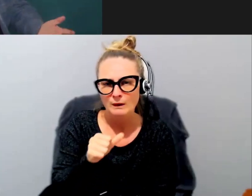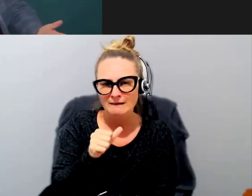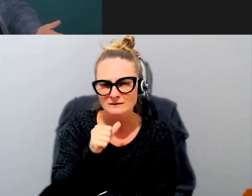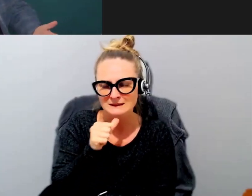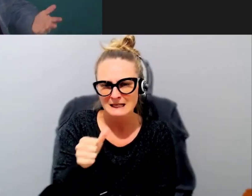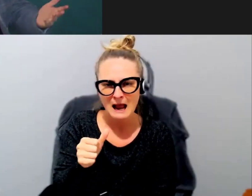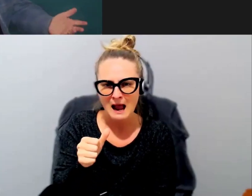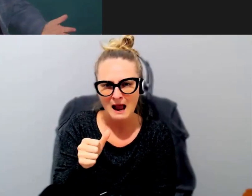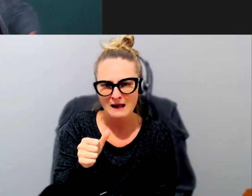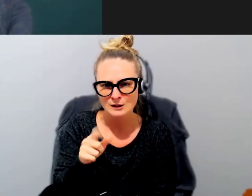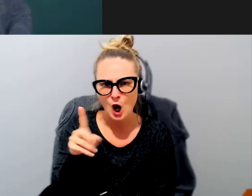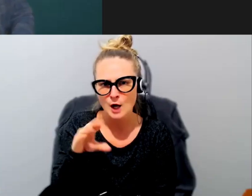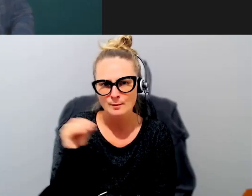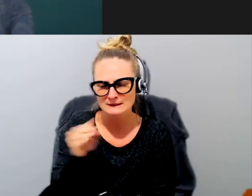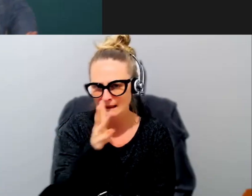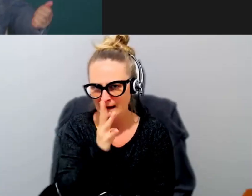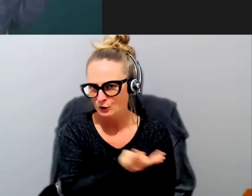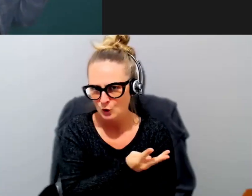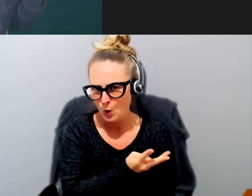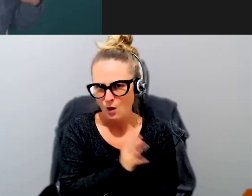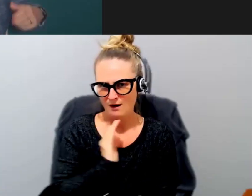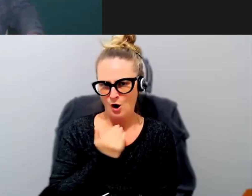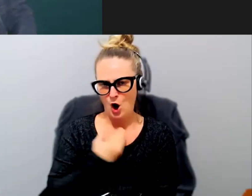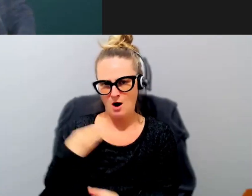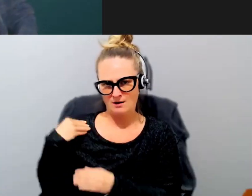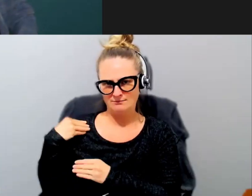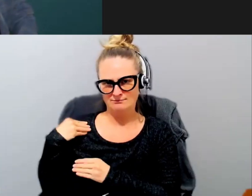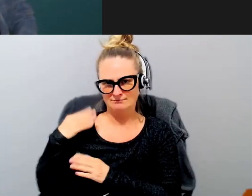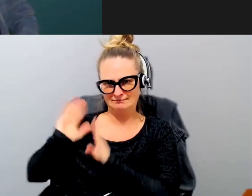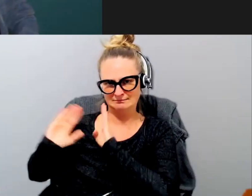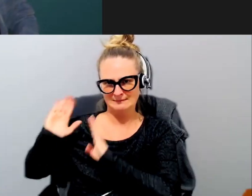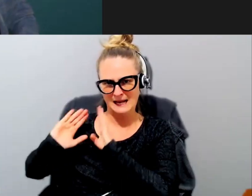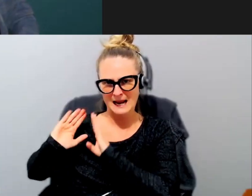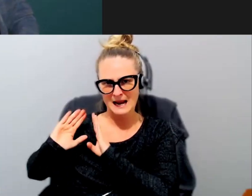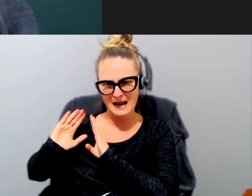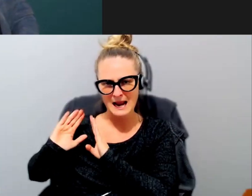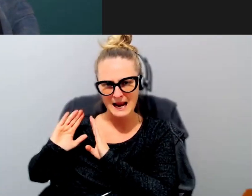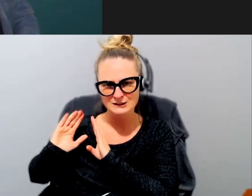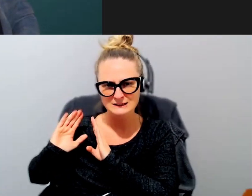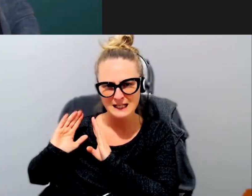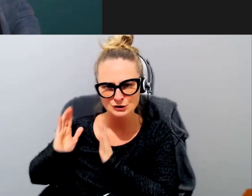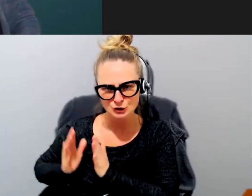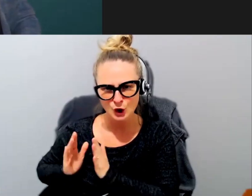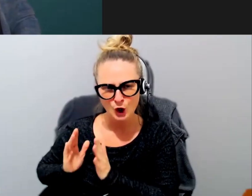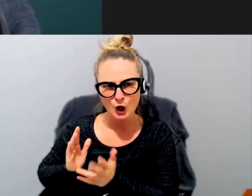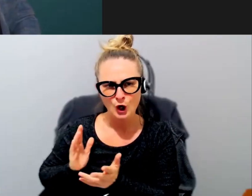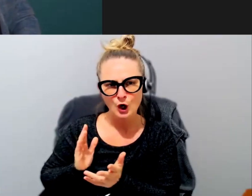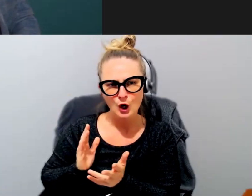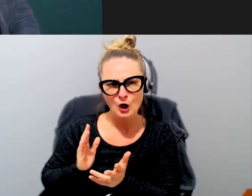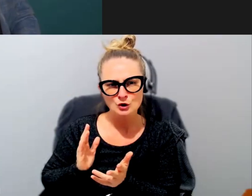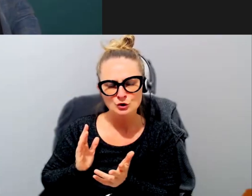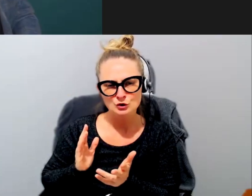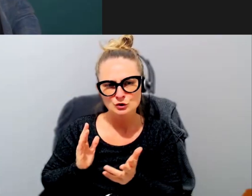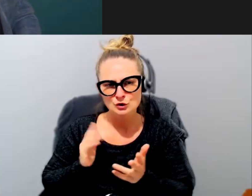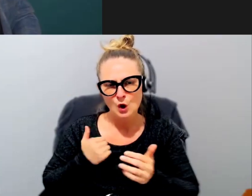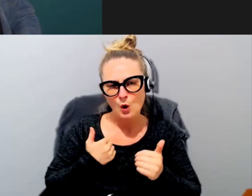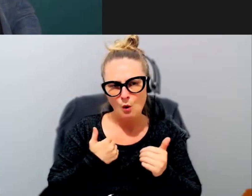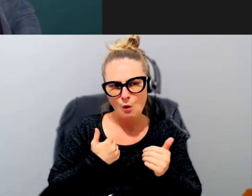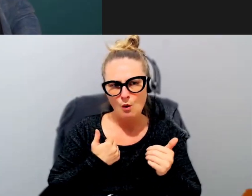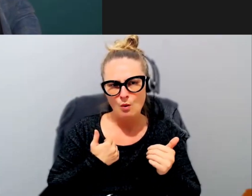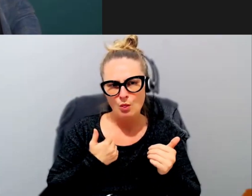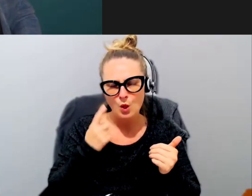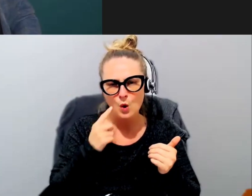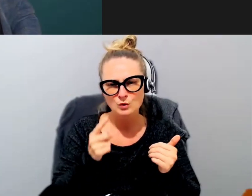the wisdom of our ancestors, and that's why I chose those first two quotes from Jewish texts,